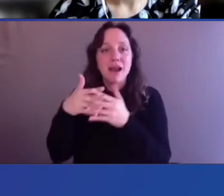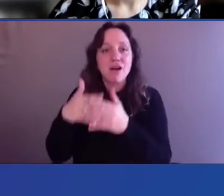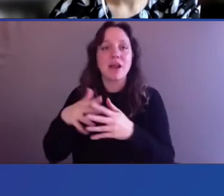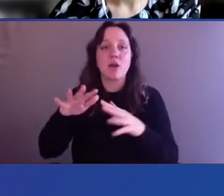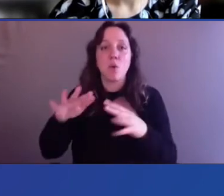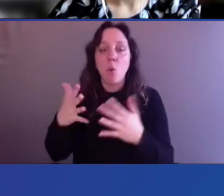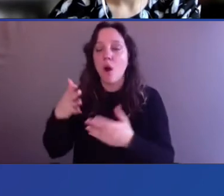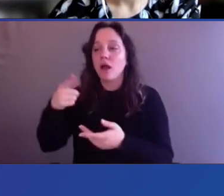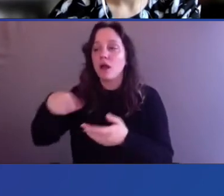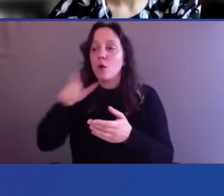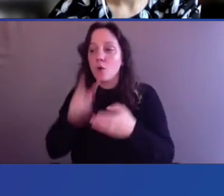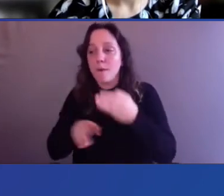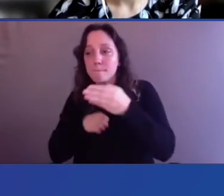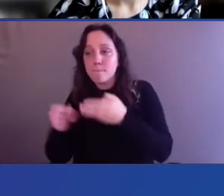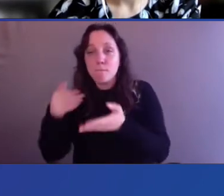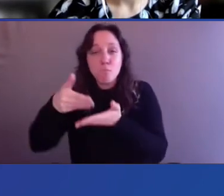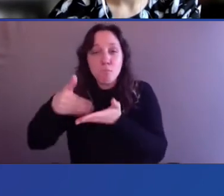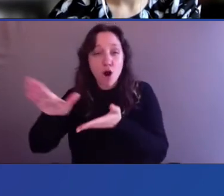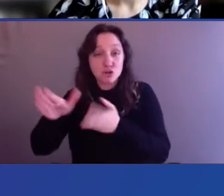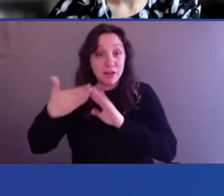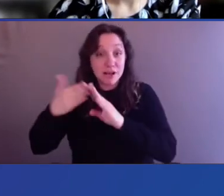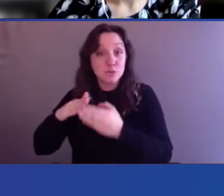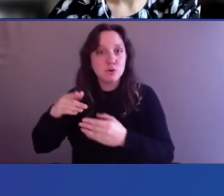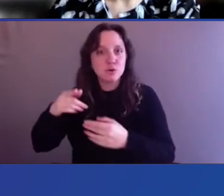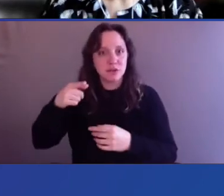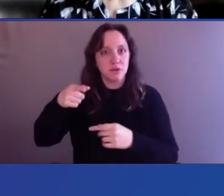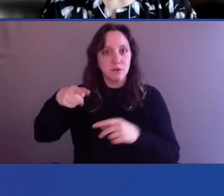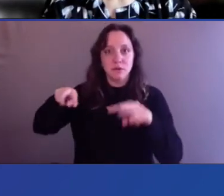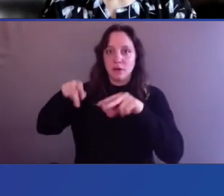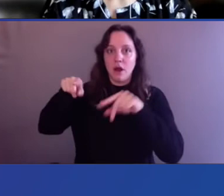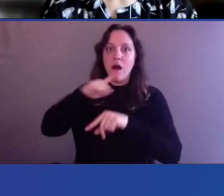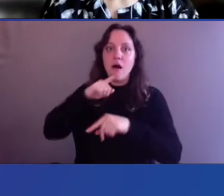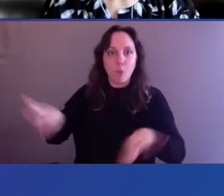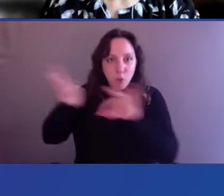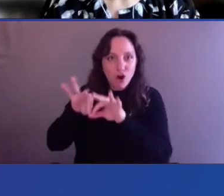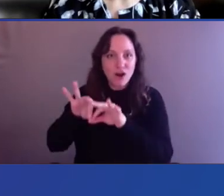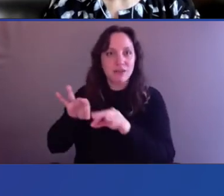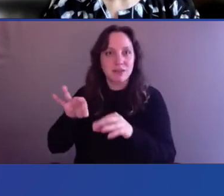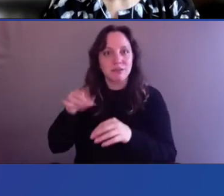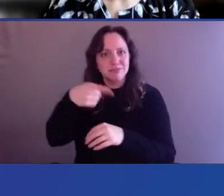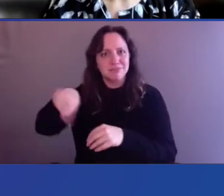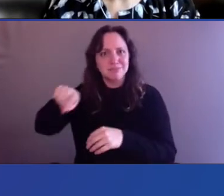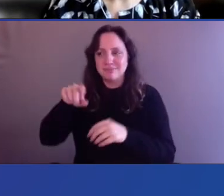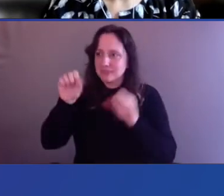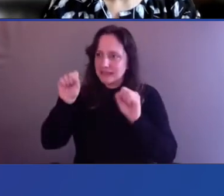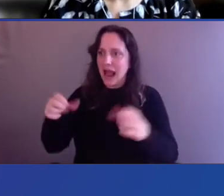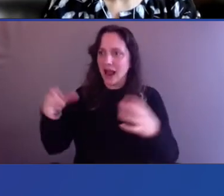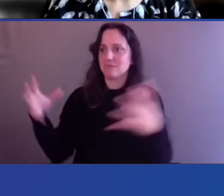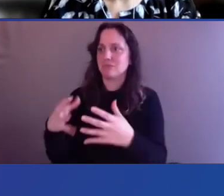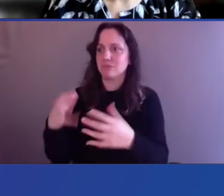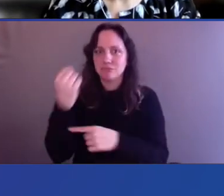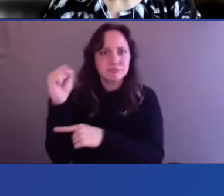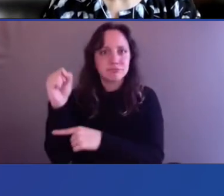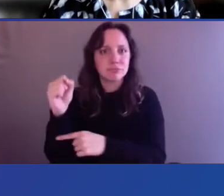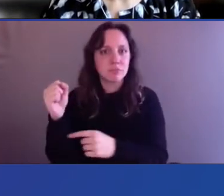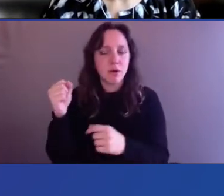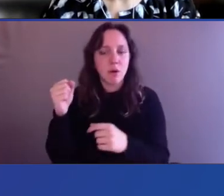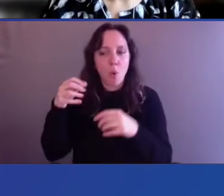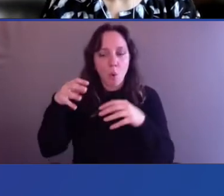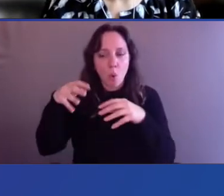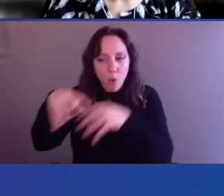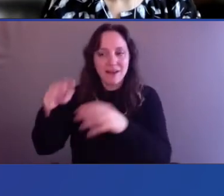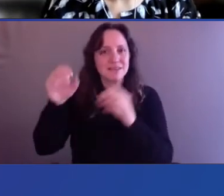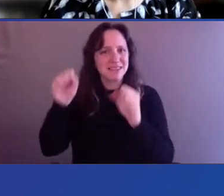should be catching their eyes and that they should be advocating for. So there is so many ways that we're trying